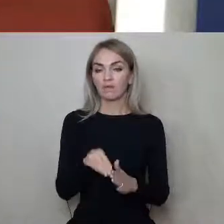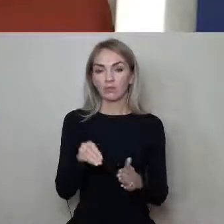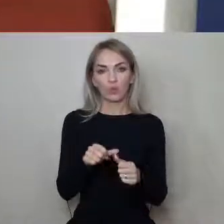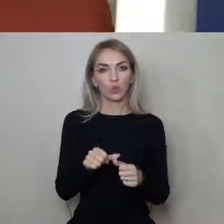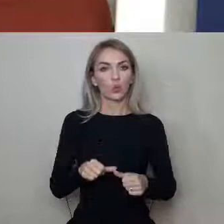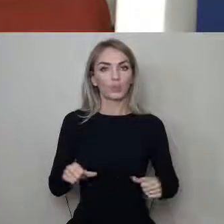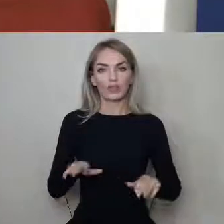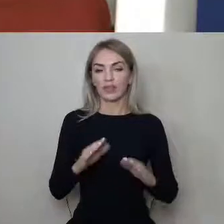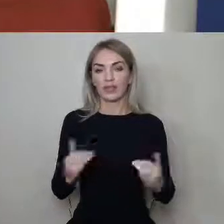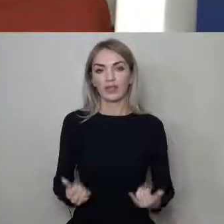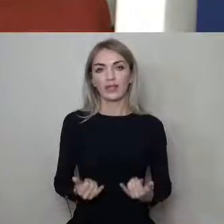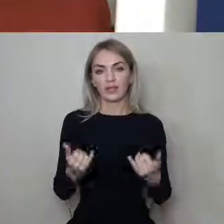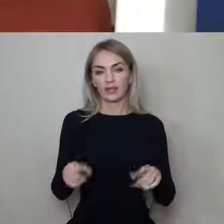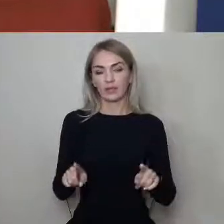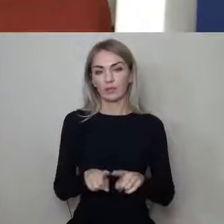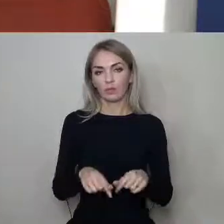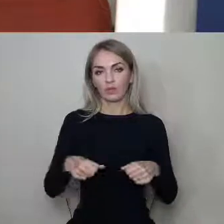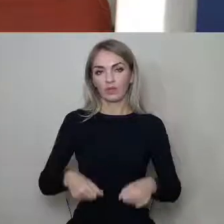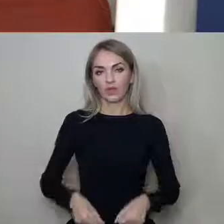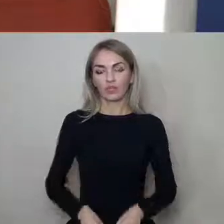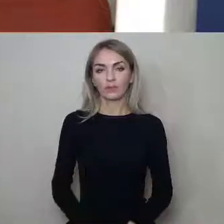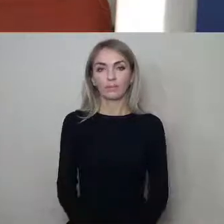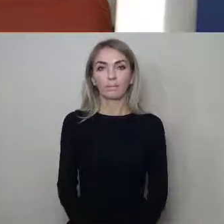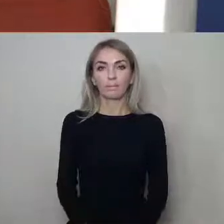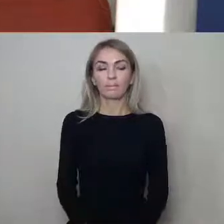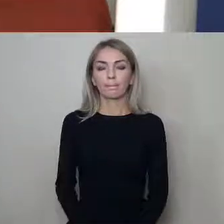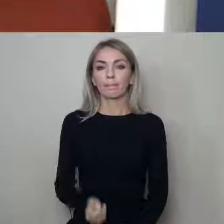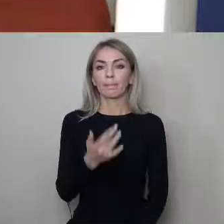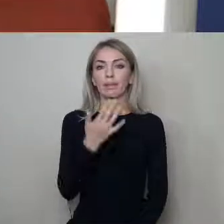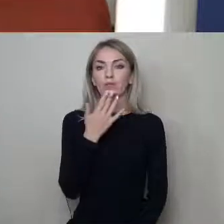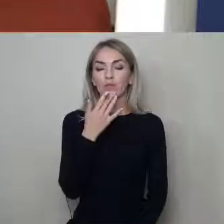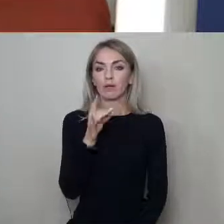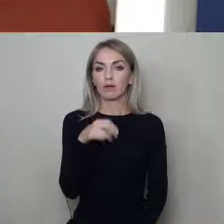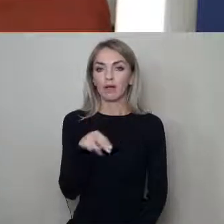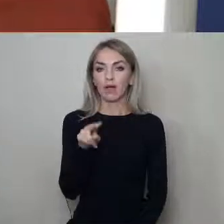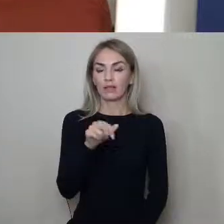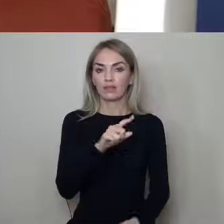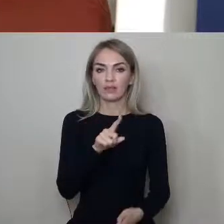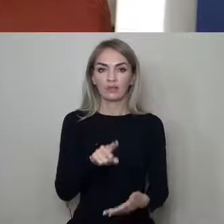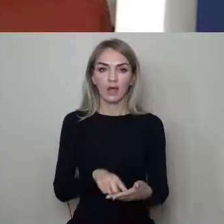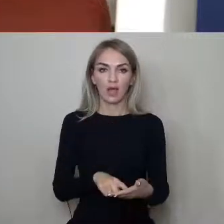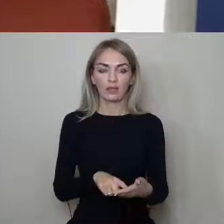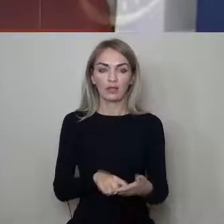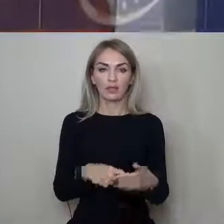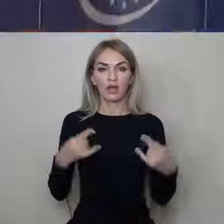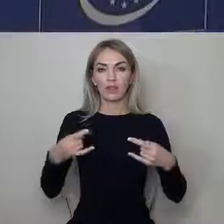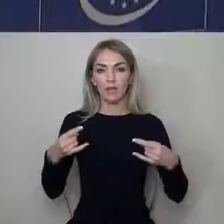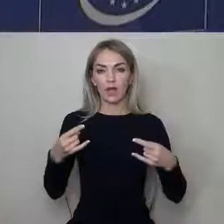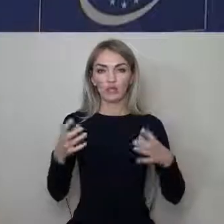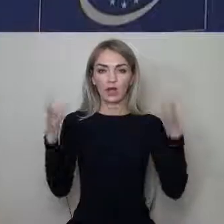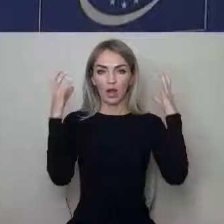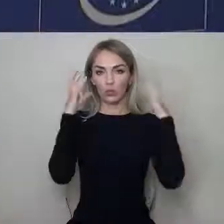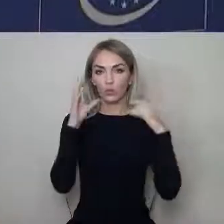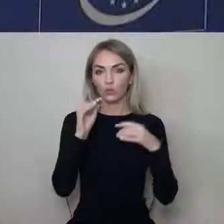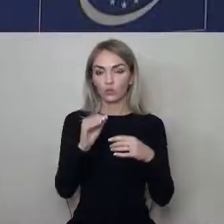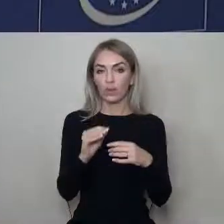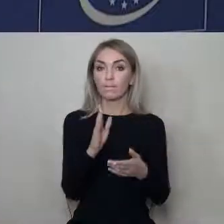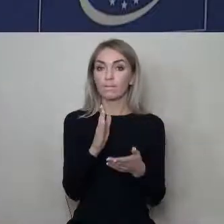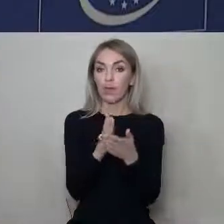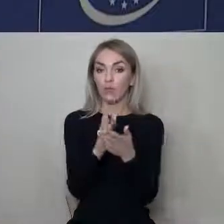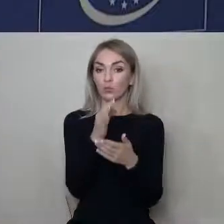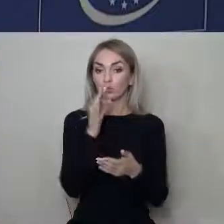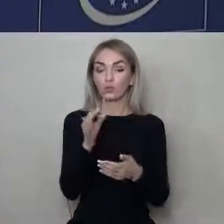by other authorities, not by the CC, as per administrative code. While the TV